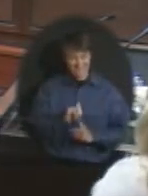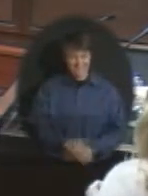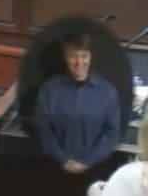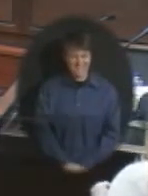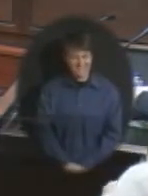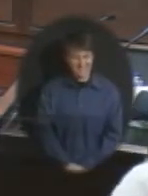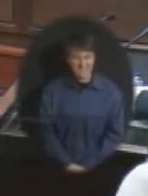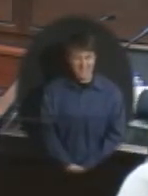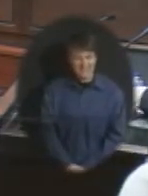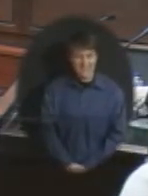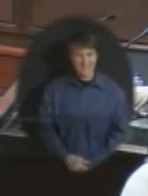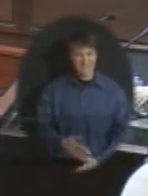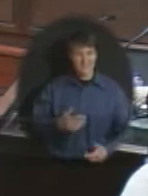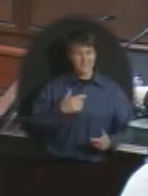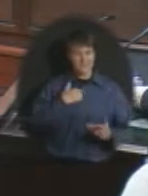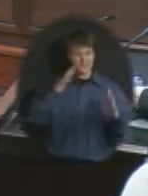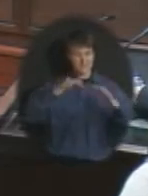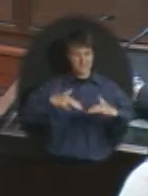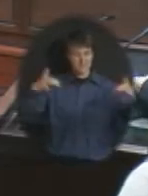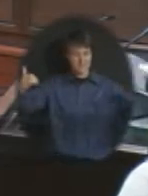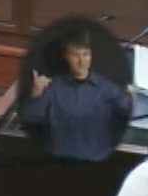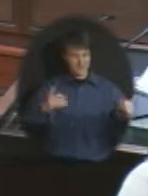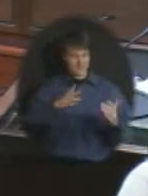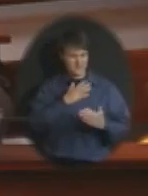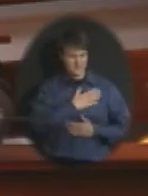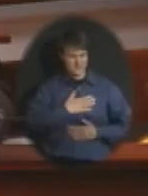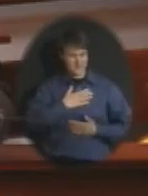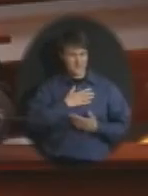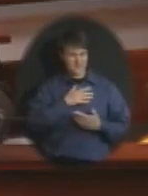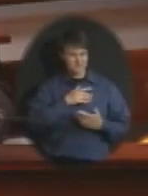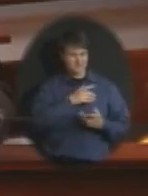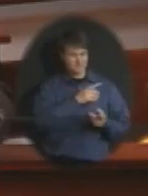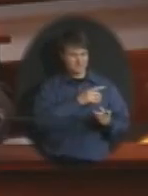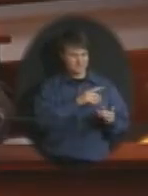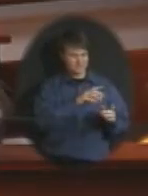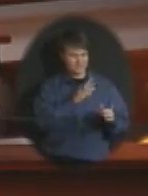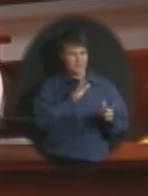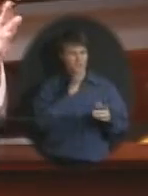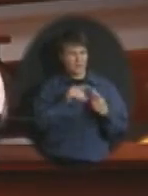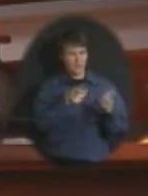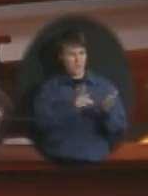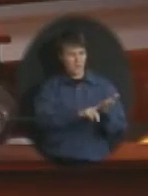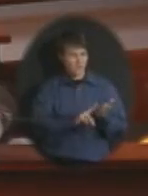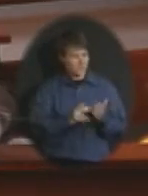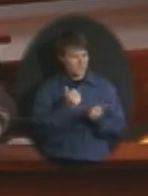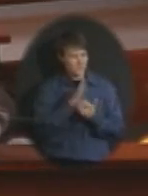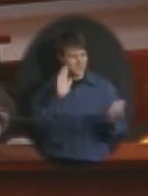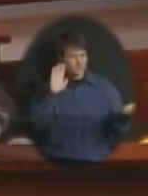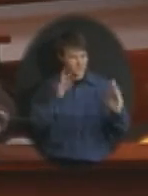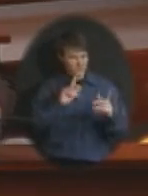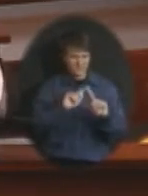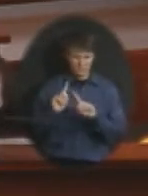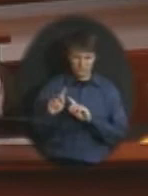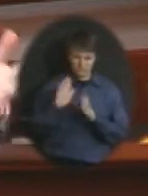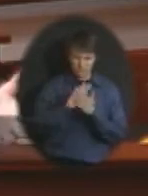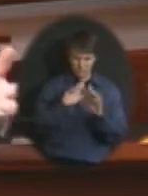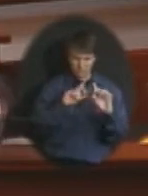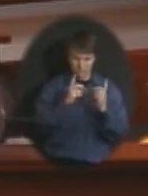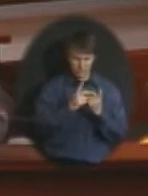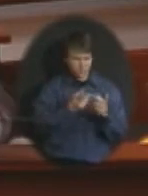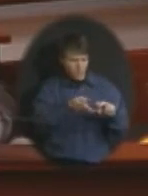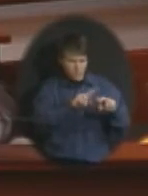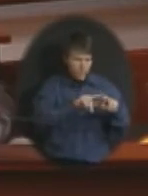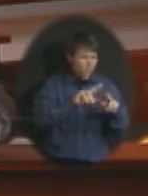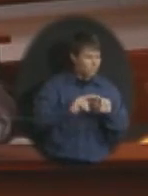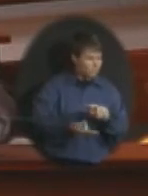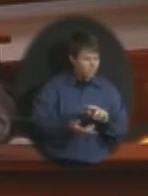I was at a state meeting today, and they always like to go around the room sometimes and talk about enrollments for districts just to get a comparison. And are you up or down? How